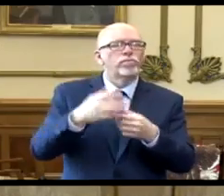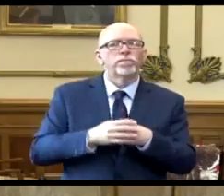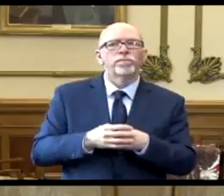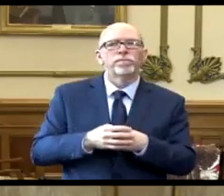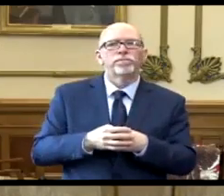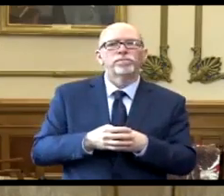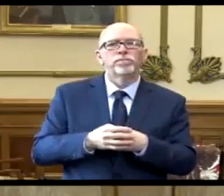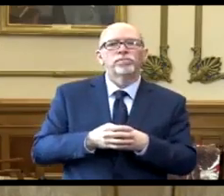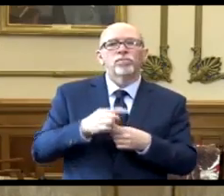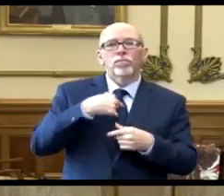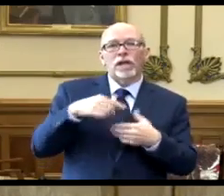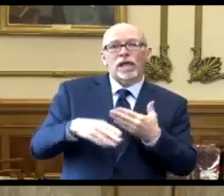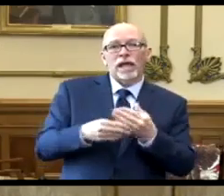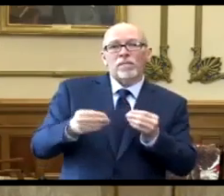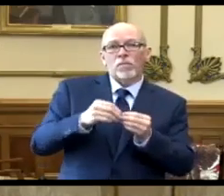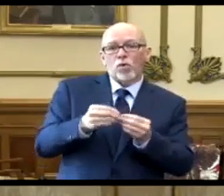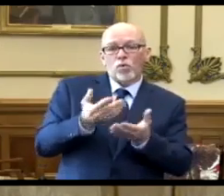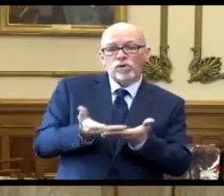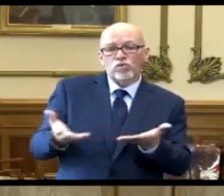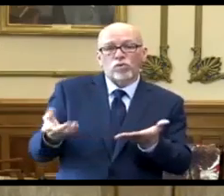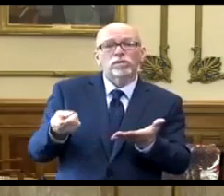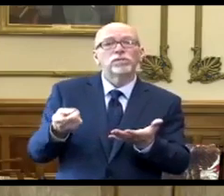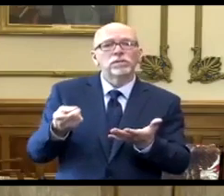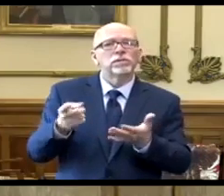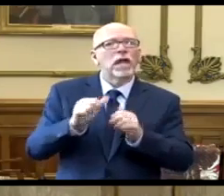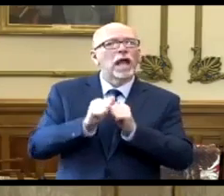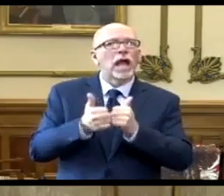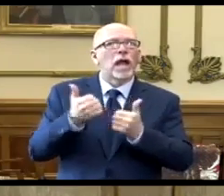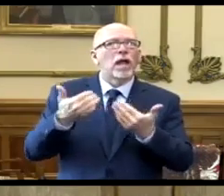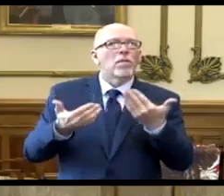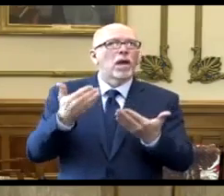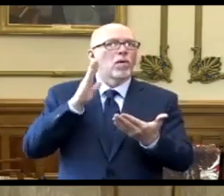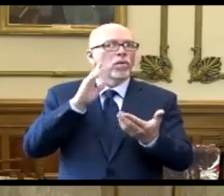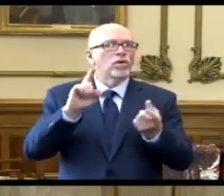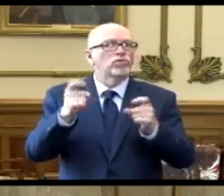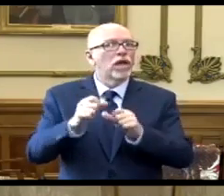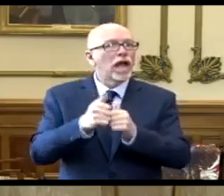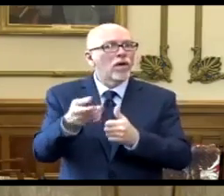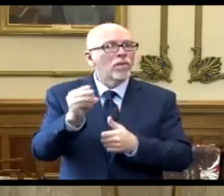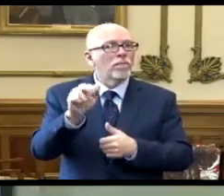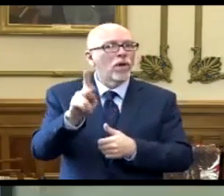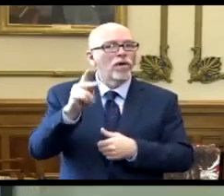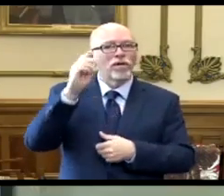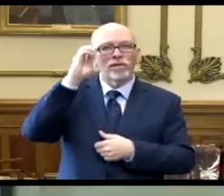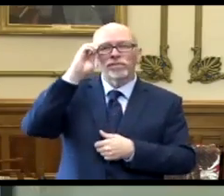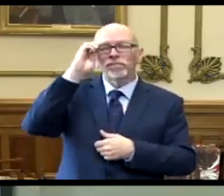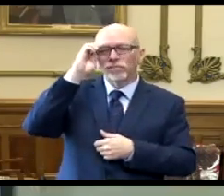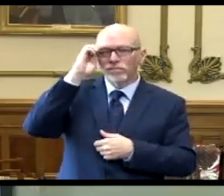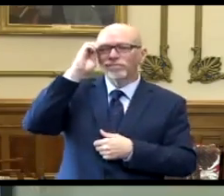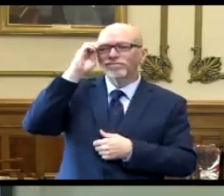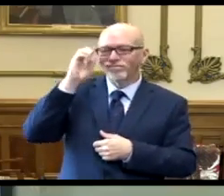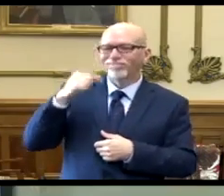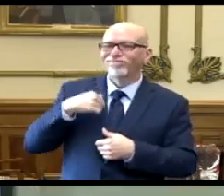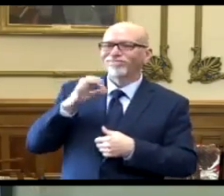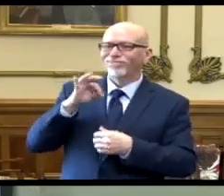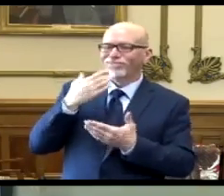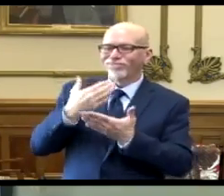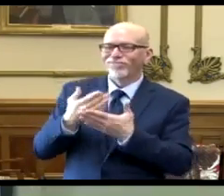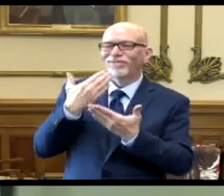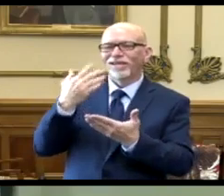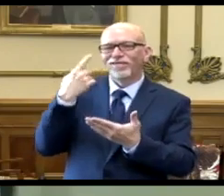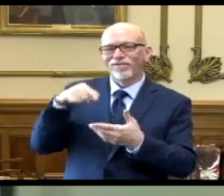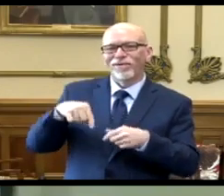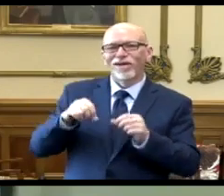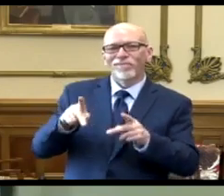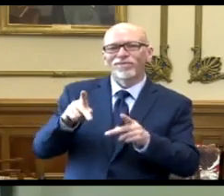we add these additional resources, how those might change. How have you been? I'm well, Chris. Thanks very much for the